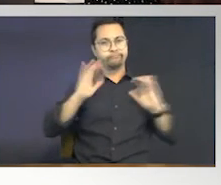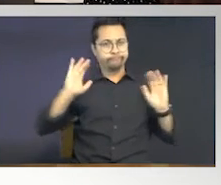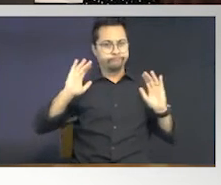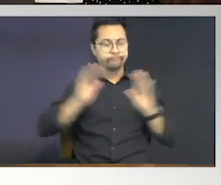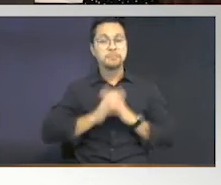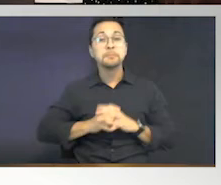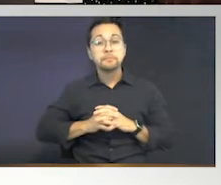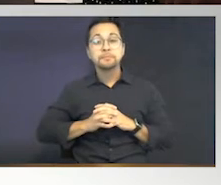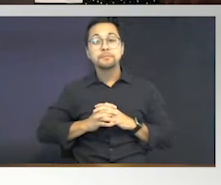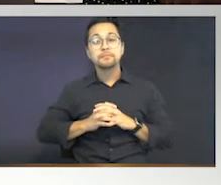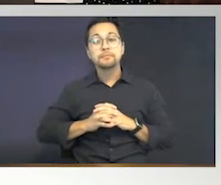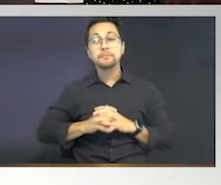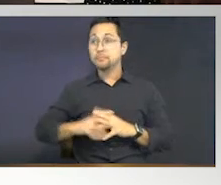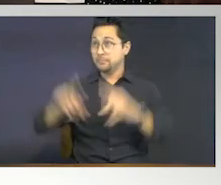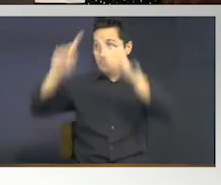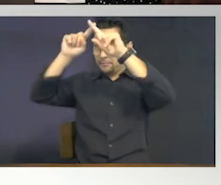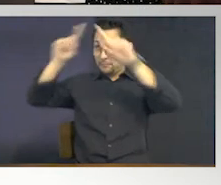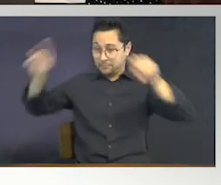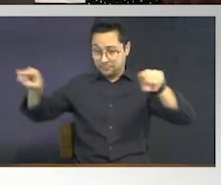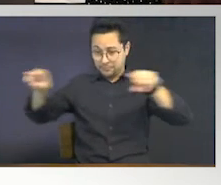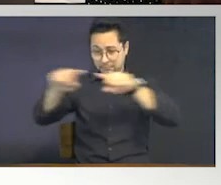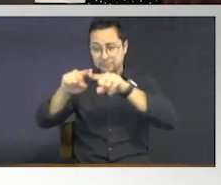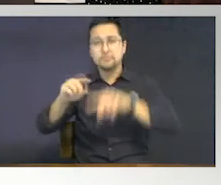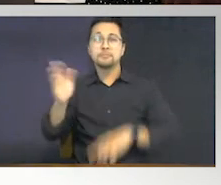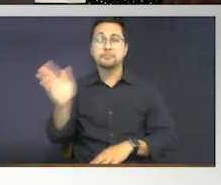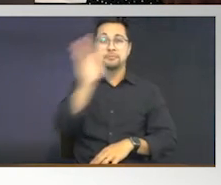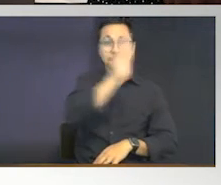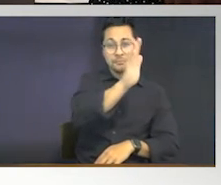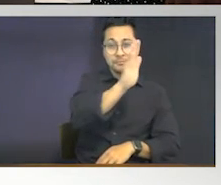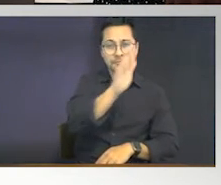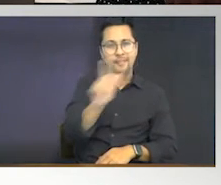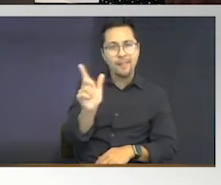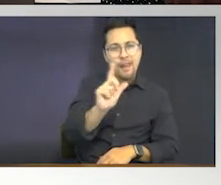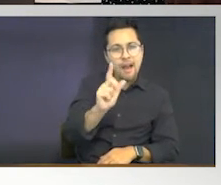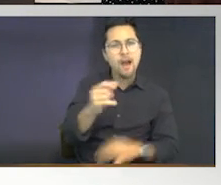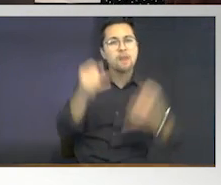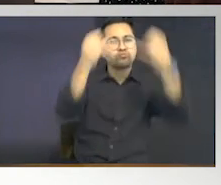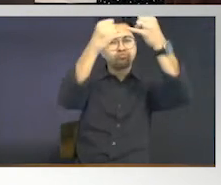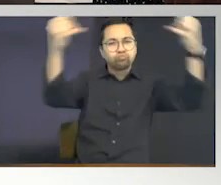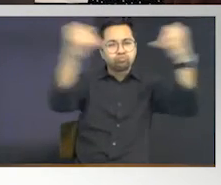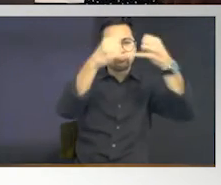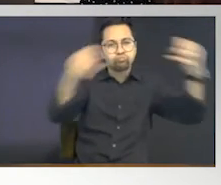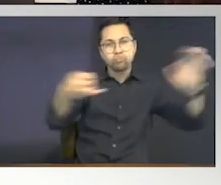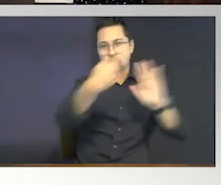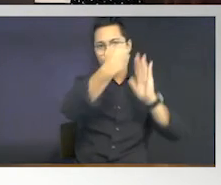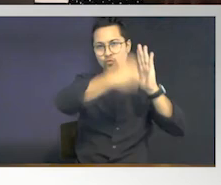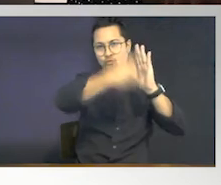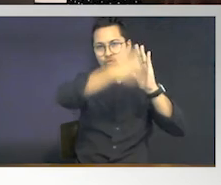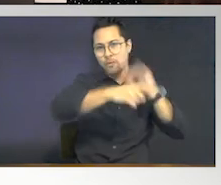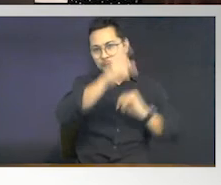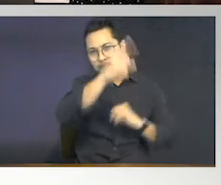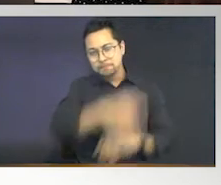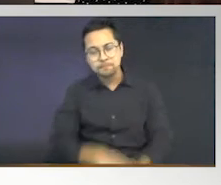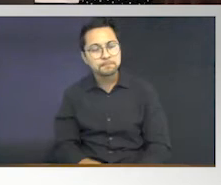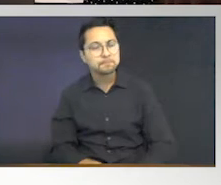To the left of the triangle, draw 2 horizontal lines.